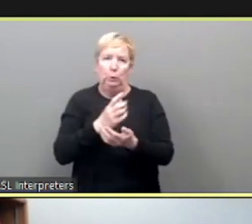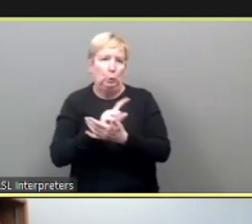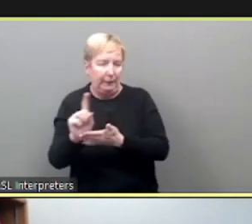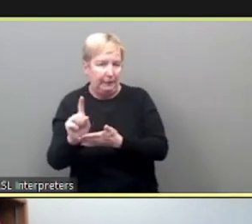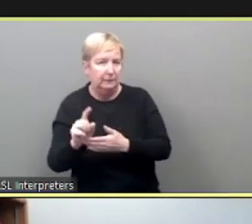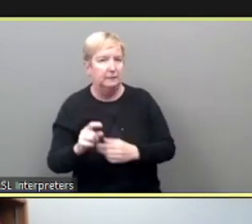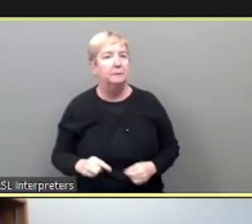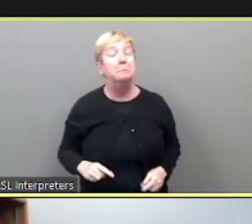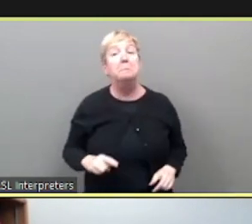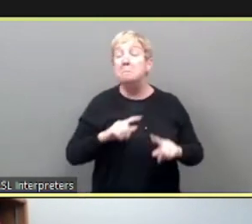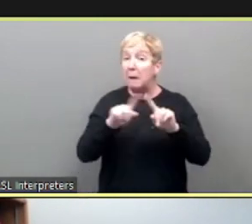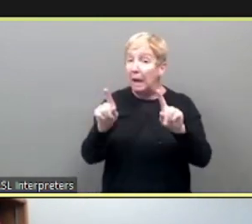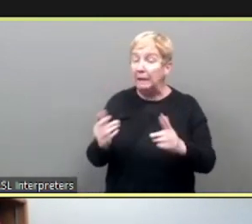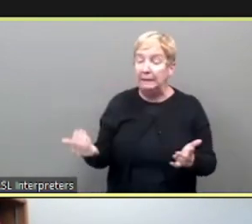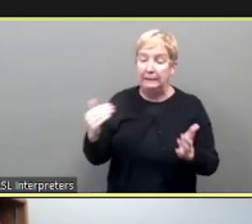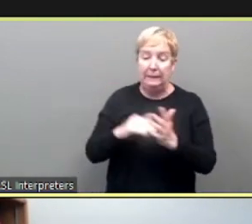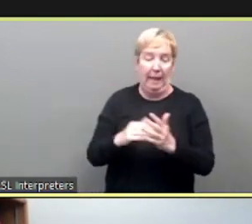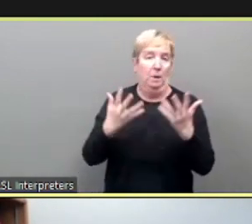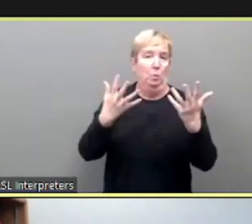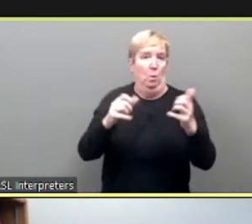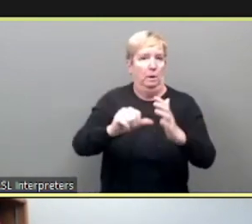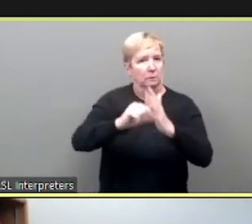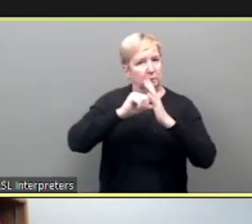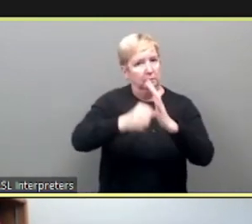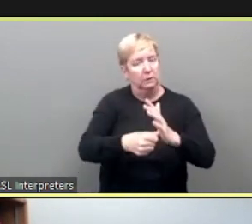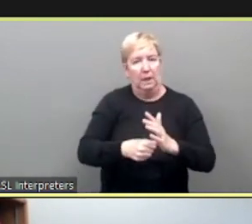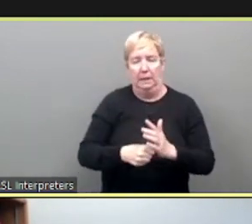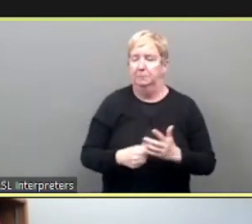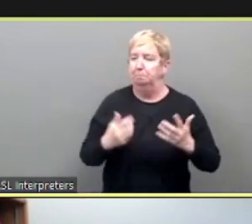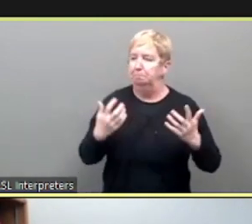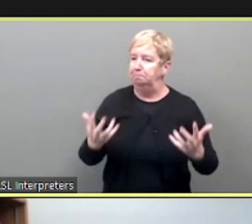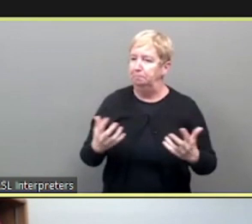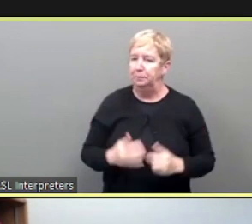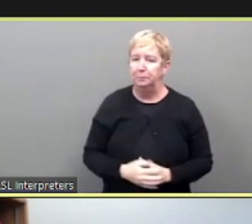to re-emphasize the importance of